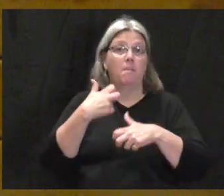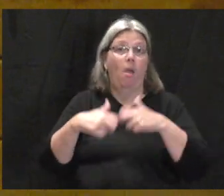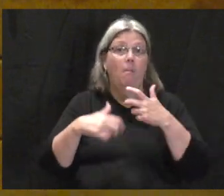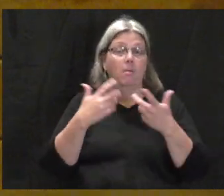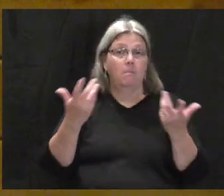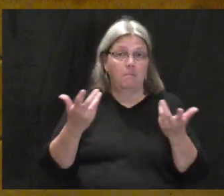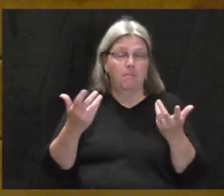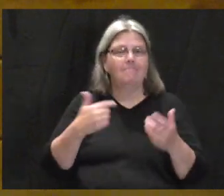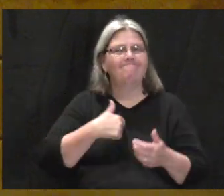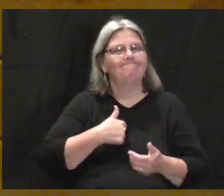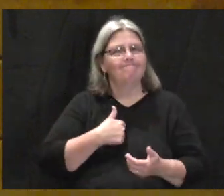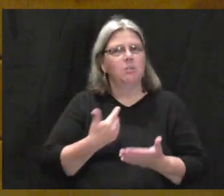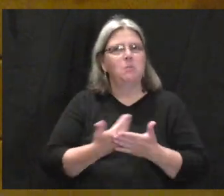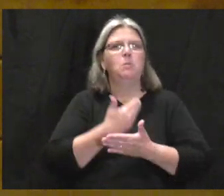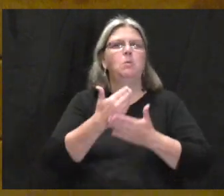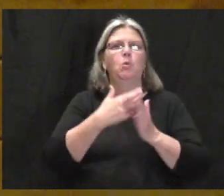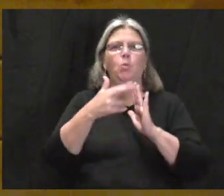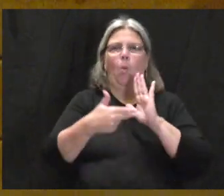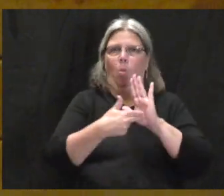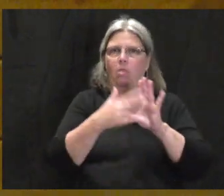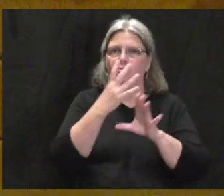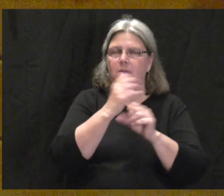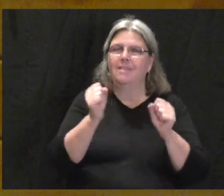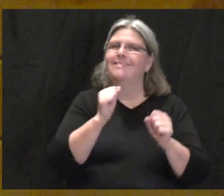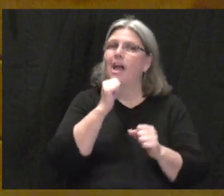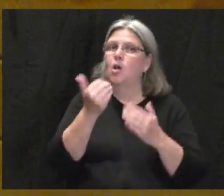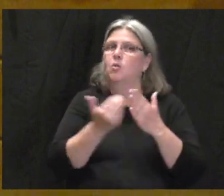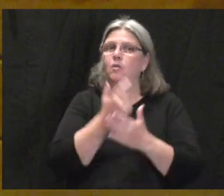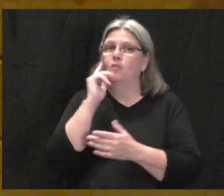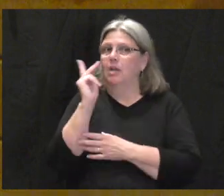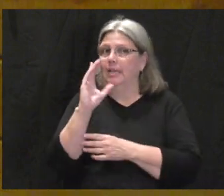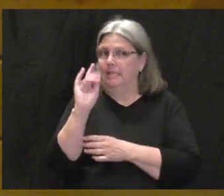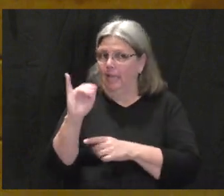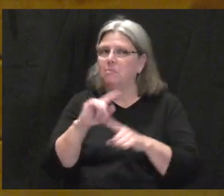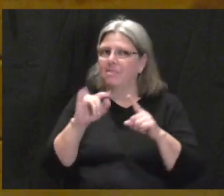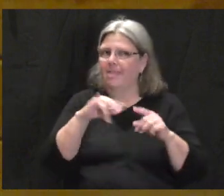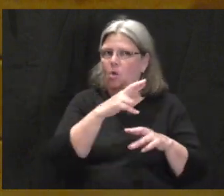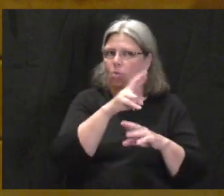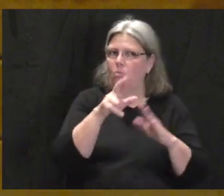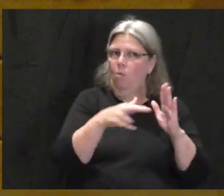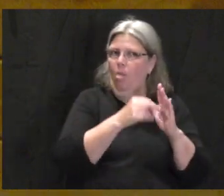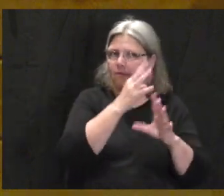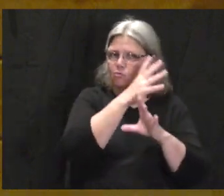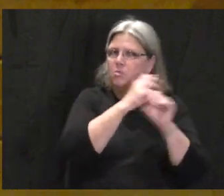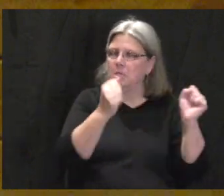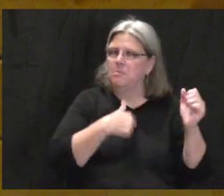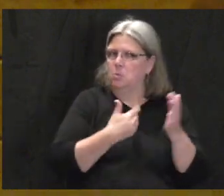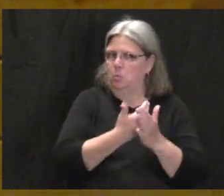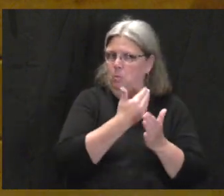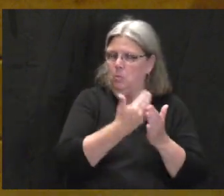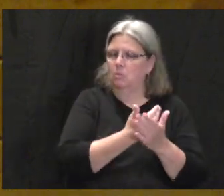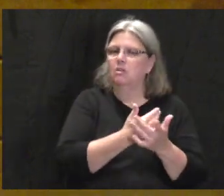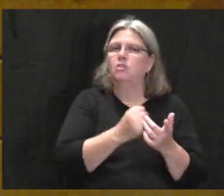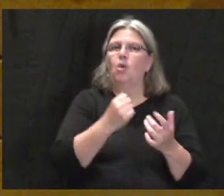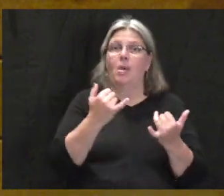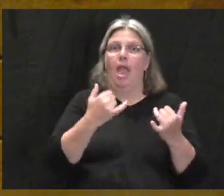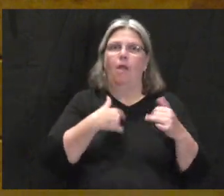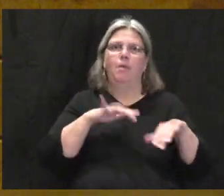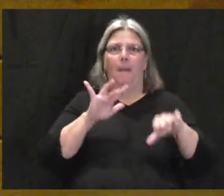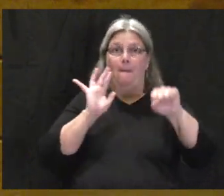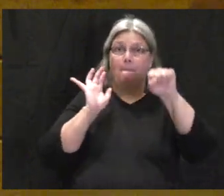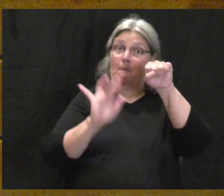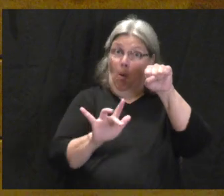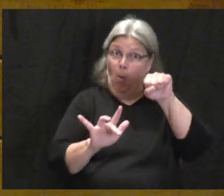sort of new to this role, although not new to Knox County. So we're going to do our best to put our foot on the gas pedal and